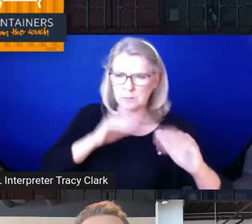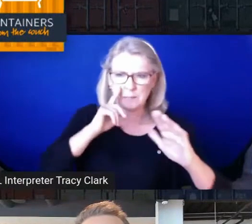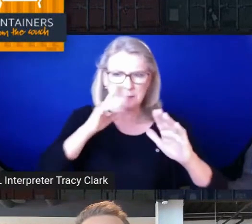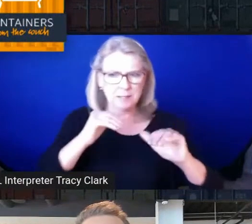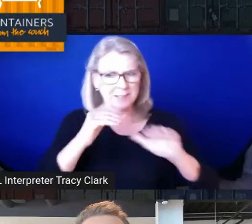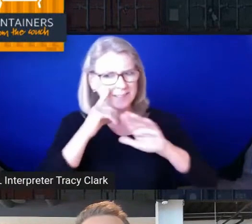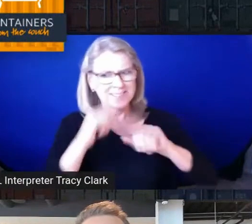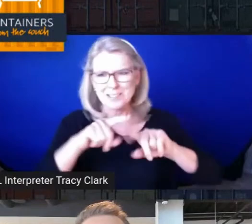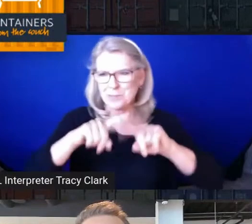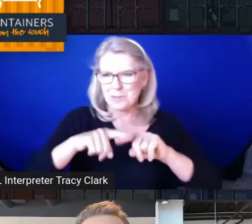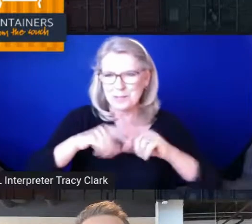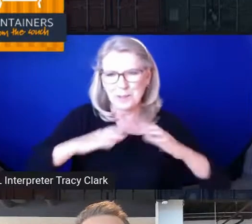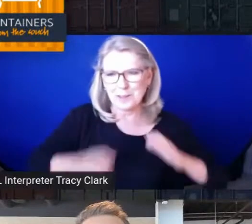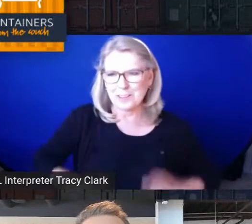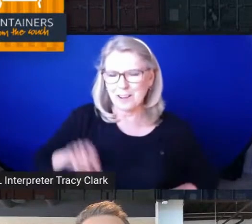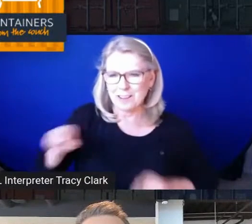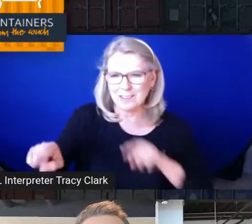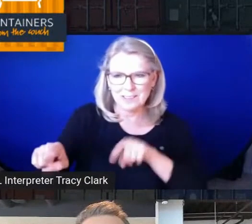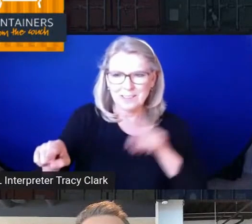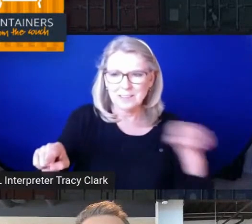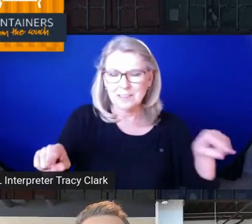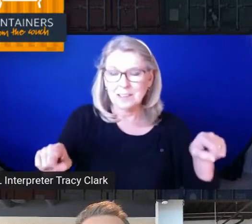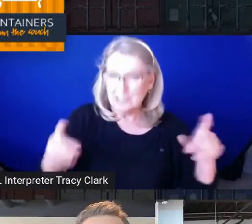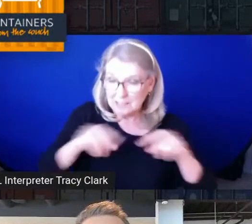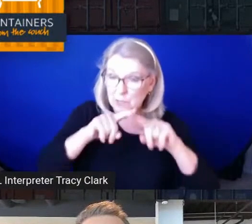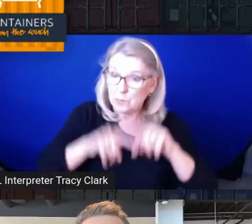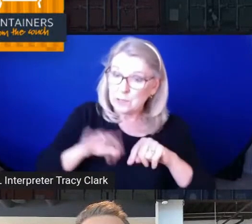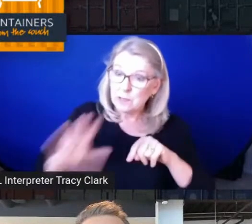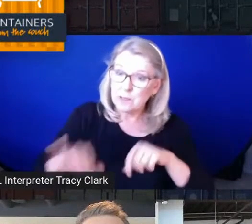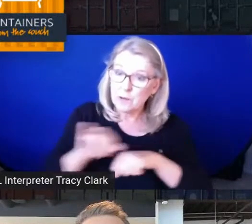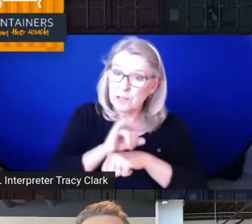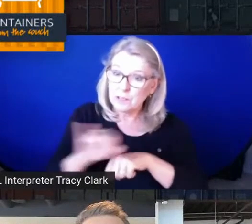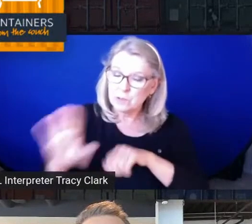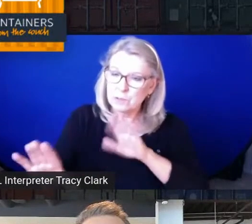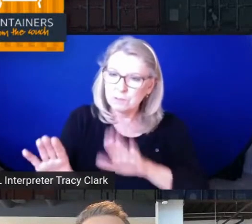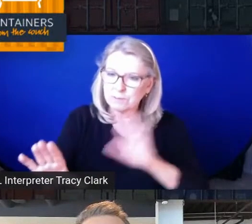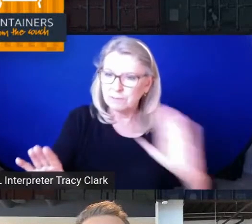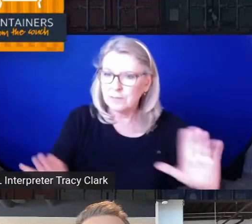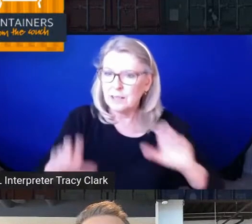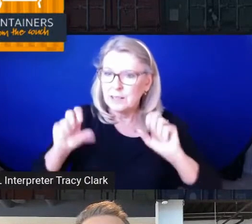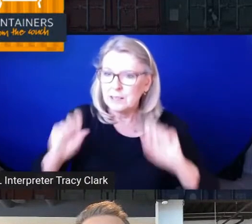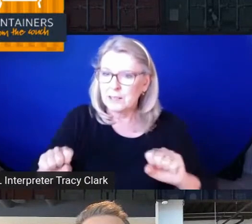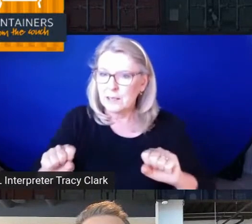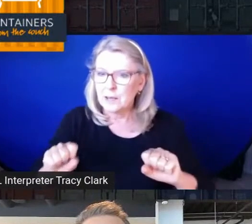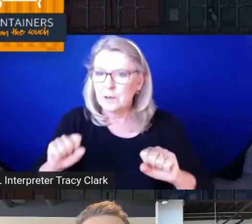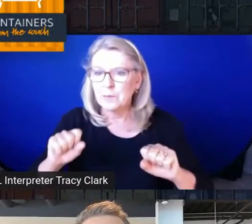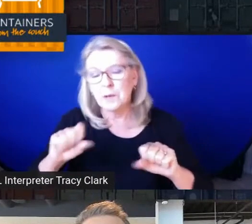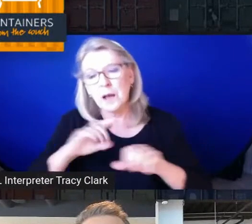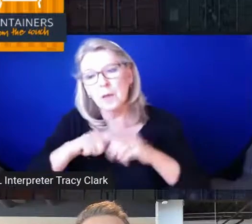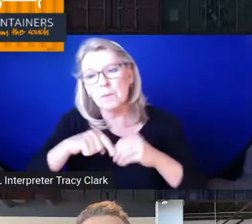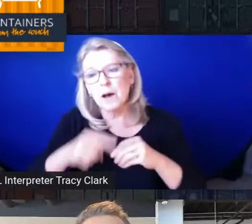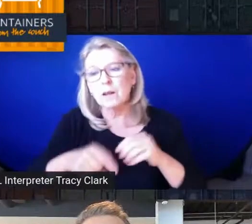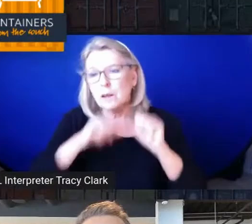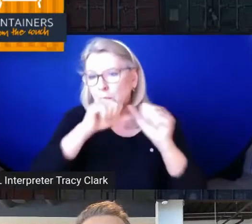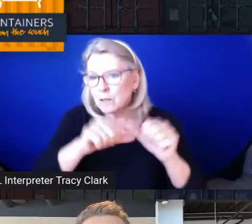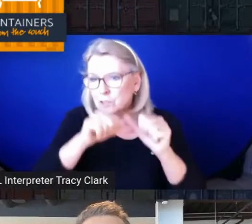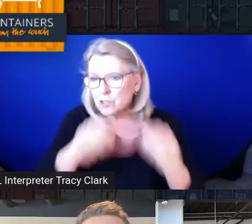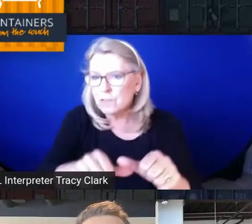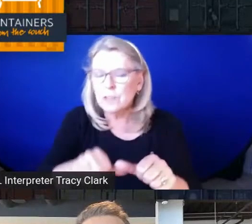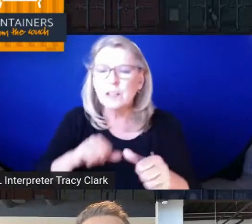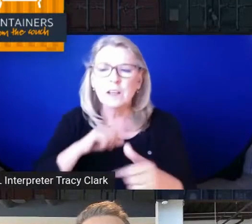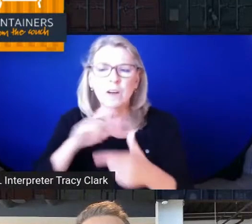the industry, it can be about resiliency, about more agility, about time to market, because indeed they want to